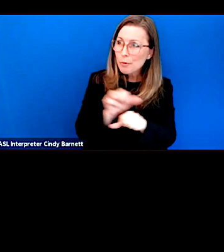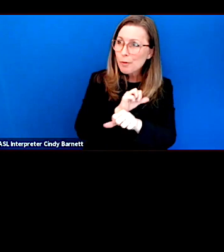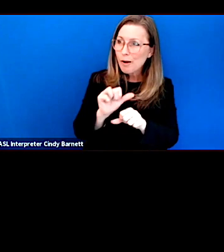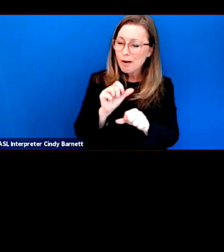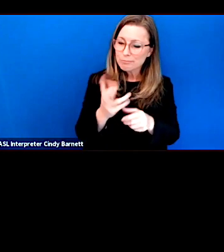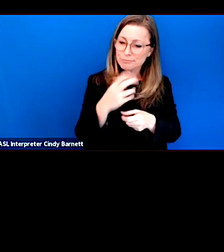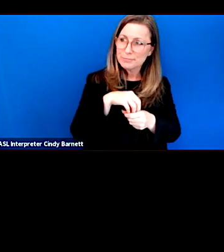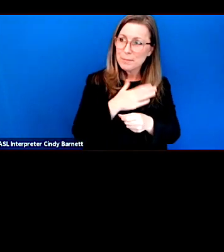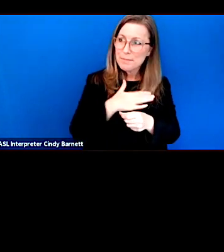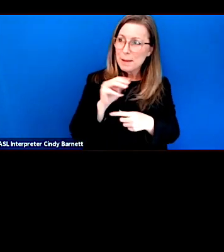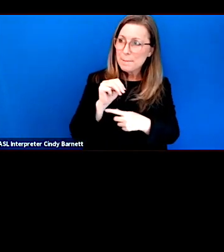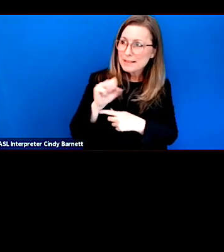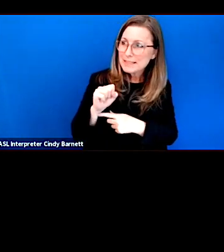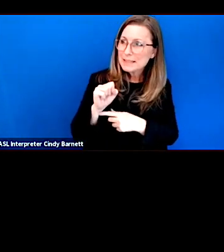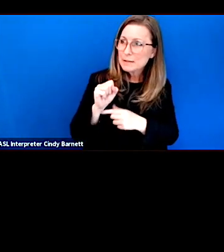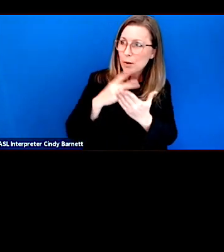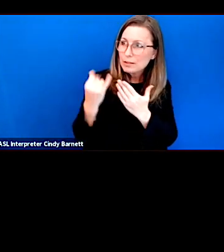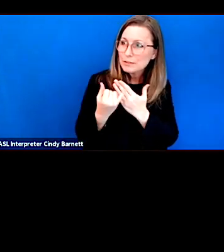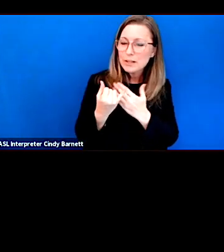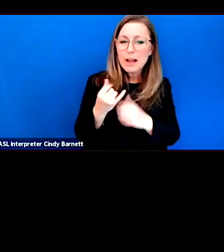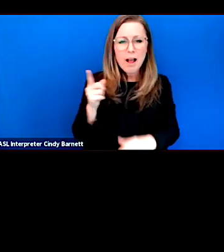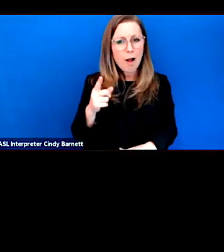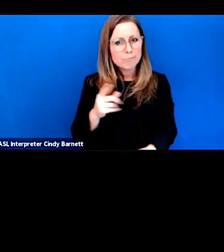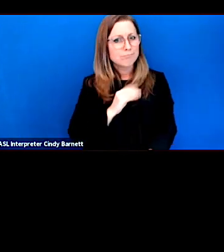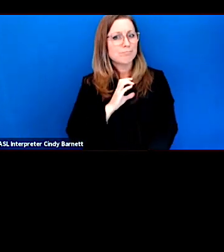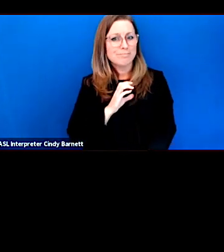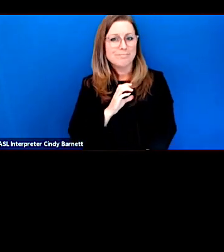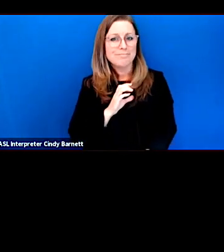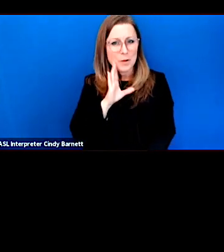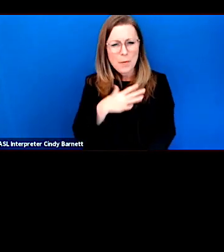And one thing that I'd like to note about this caveat about